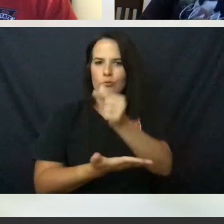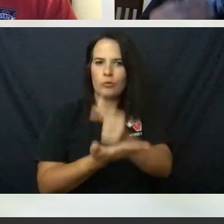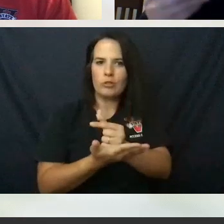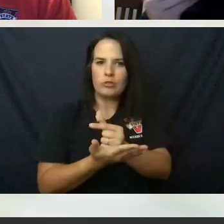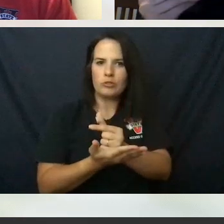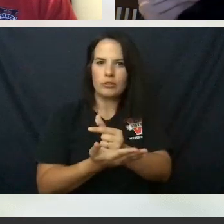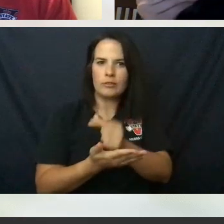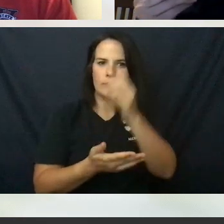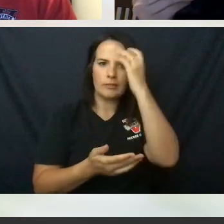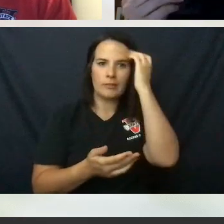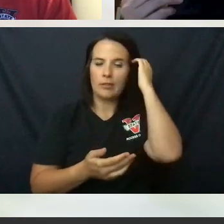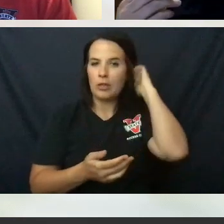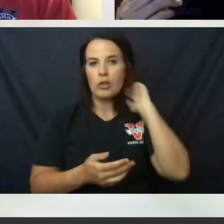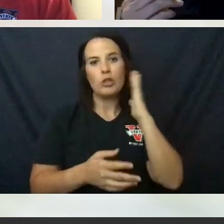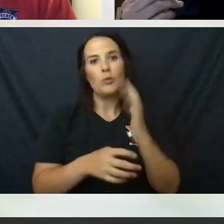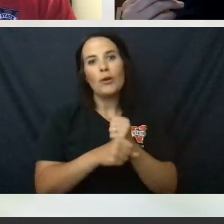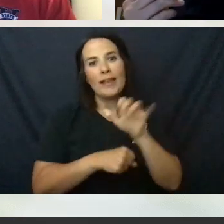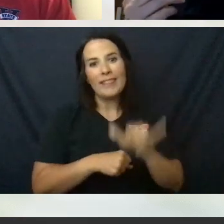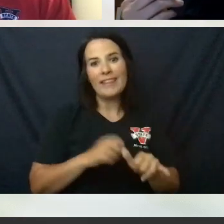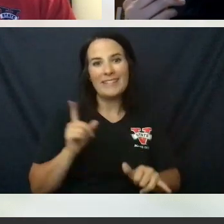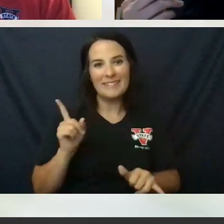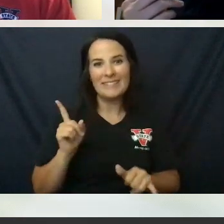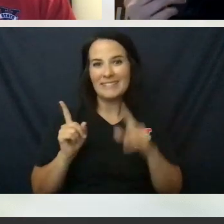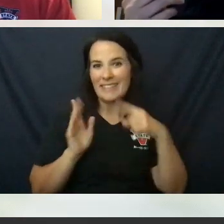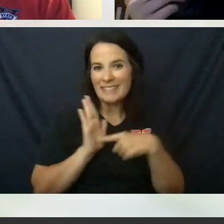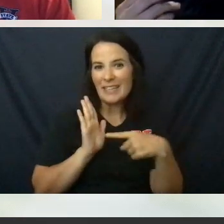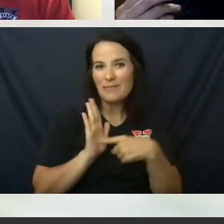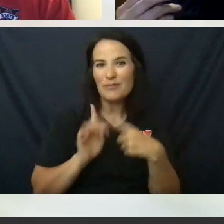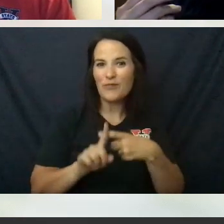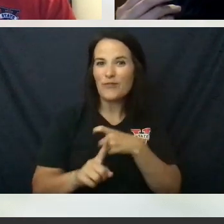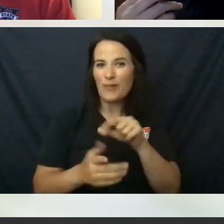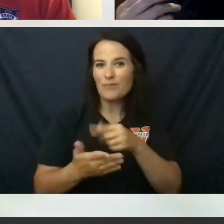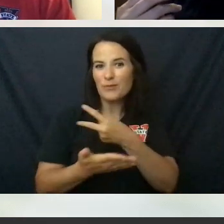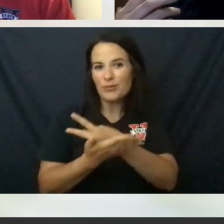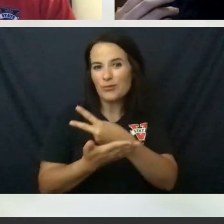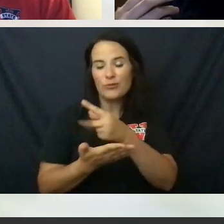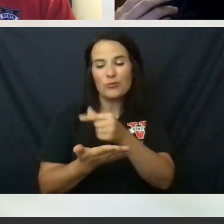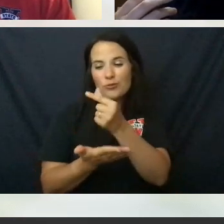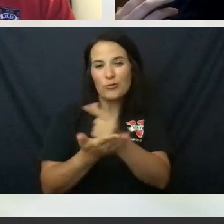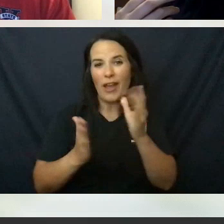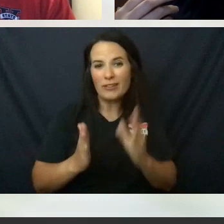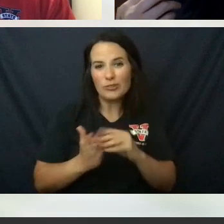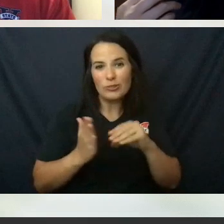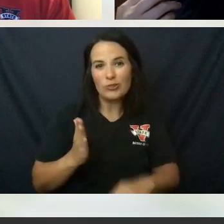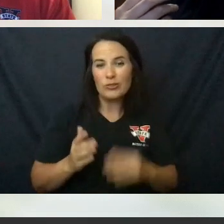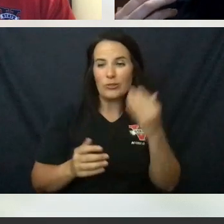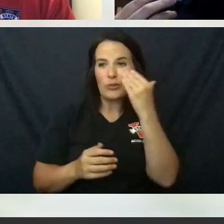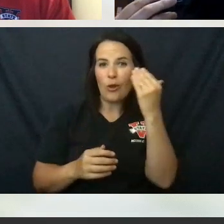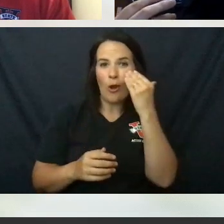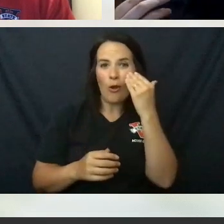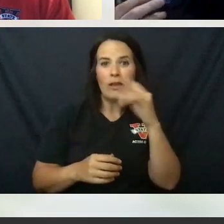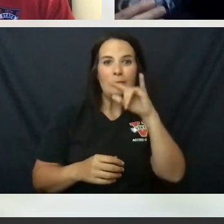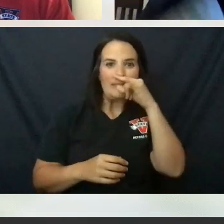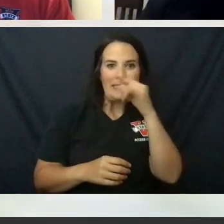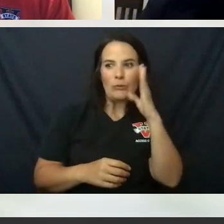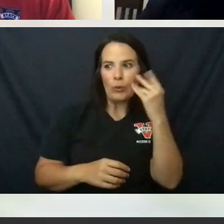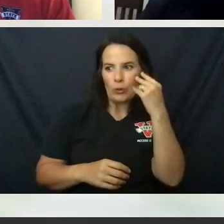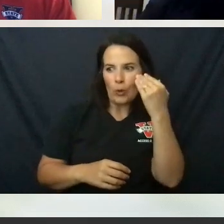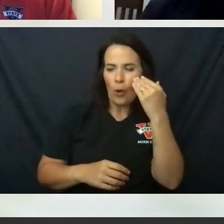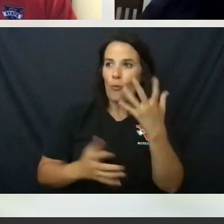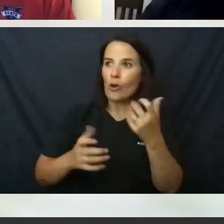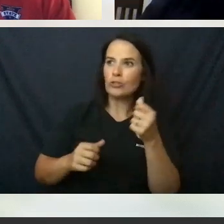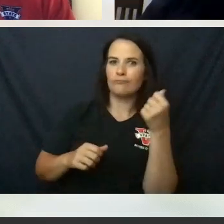like this in the mail from our graduates, and our kids know some of our students, and they're like, hey, can we put it on the refrigerator?